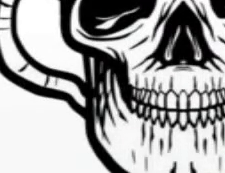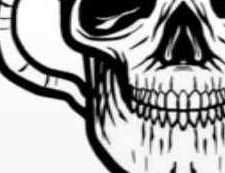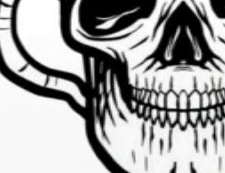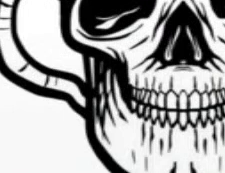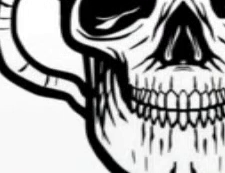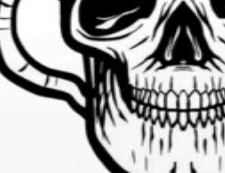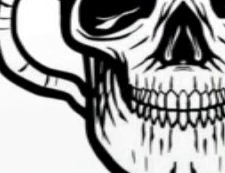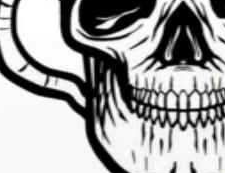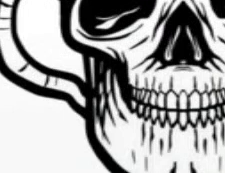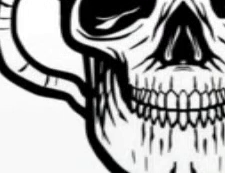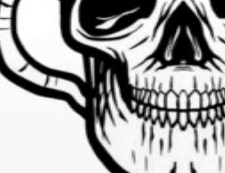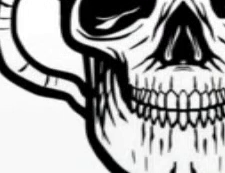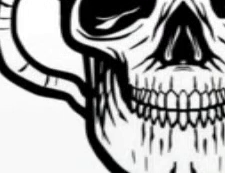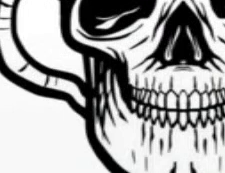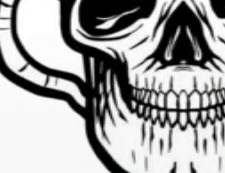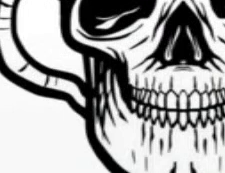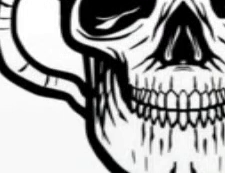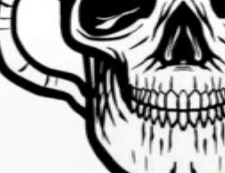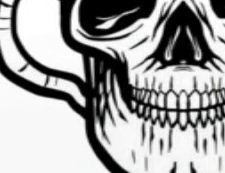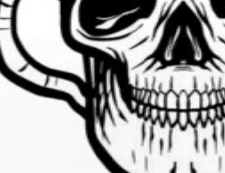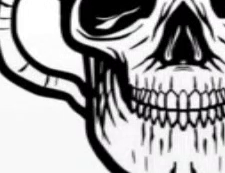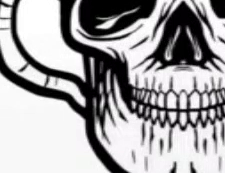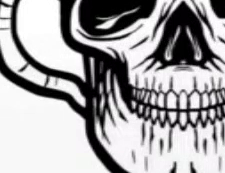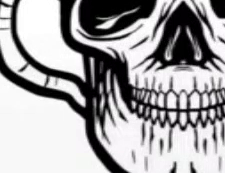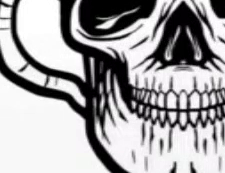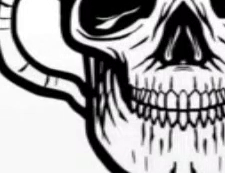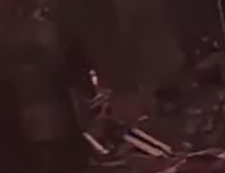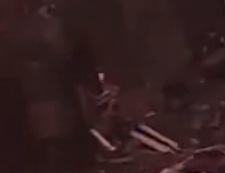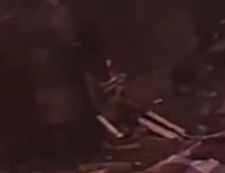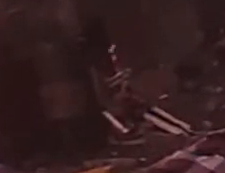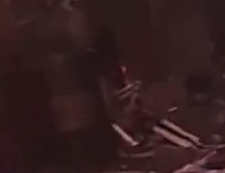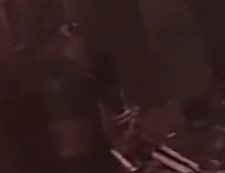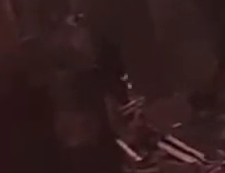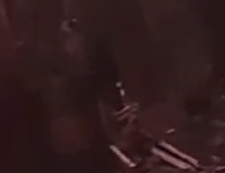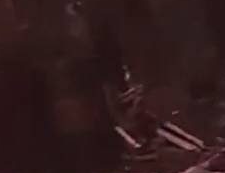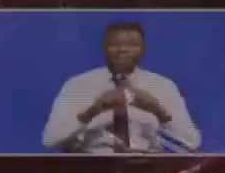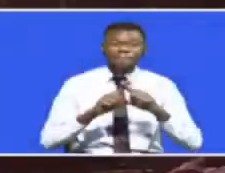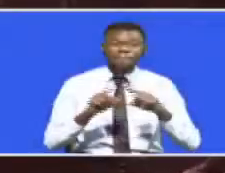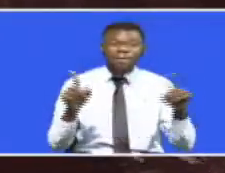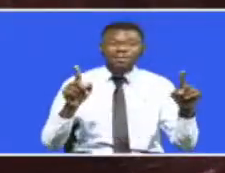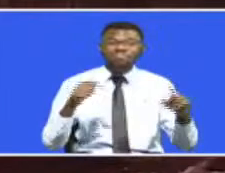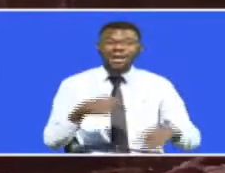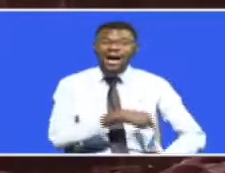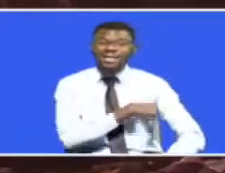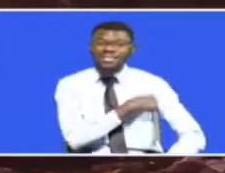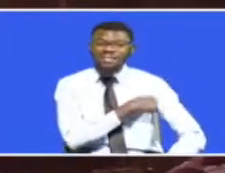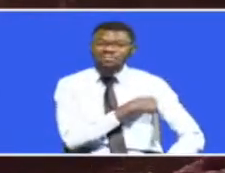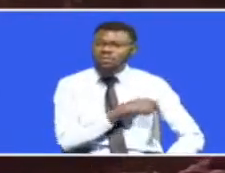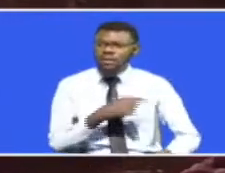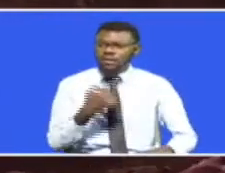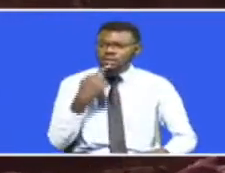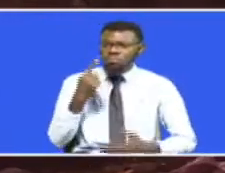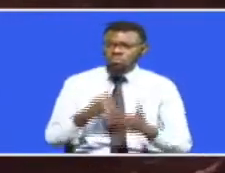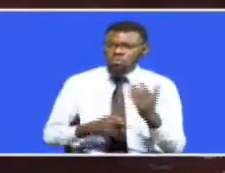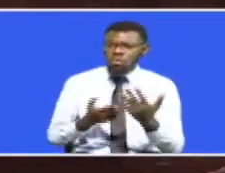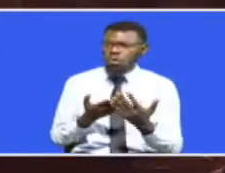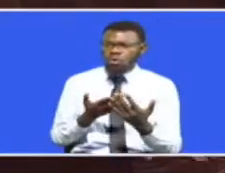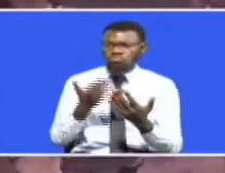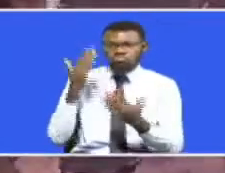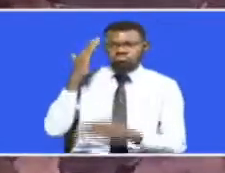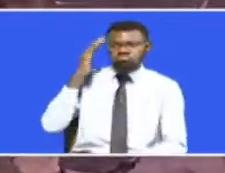are some of the feared dealers of alcohol in this area. But the area chief denies knowledge of all